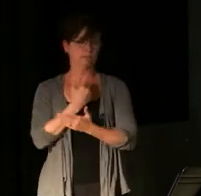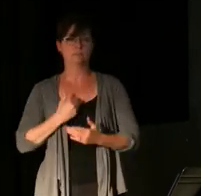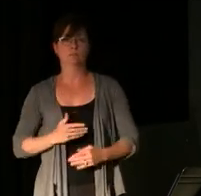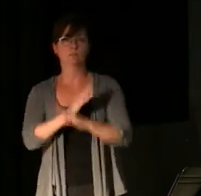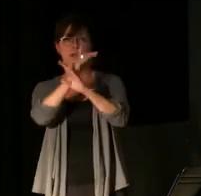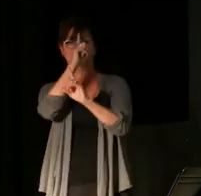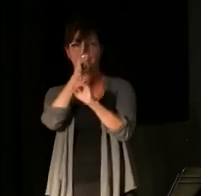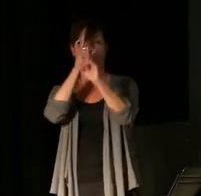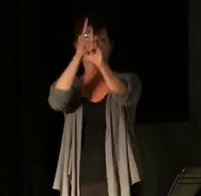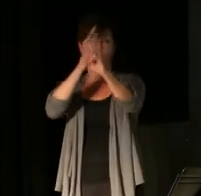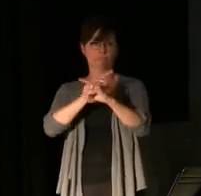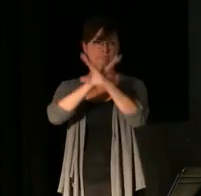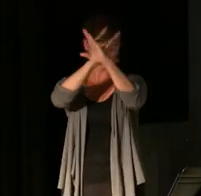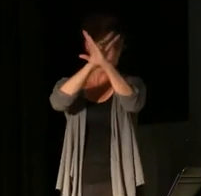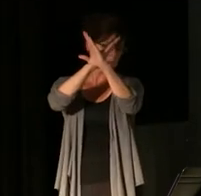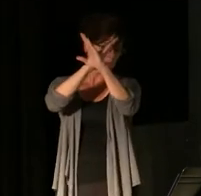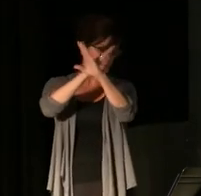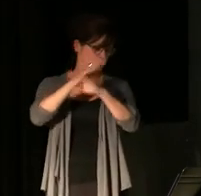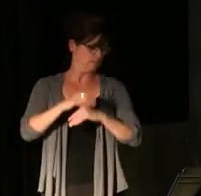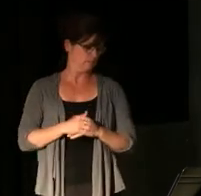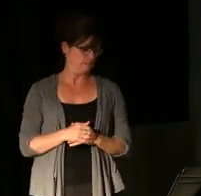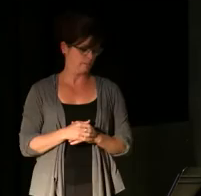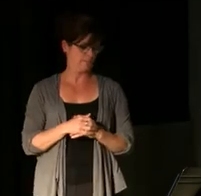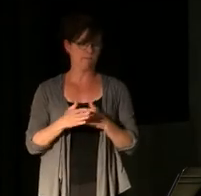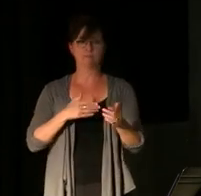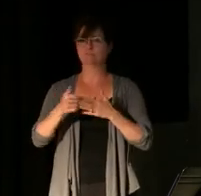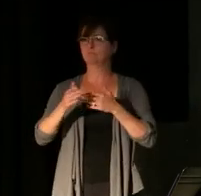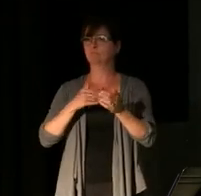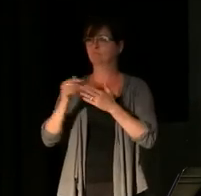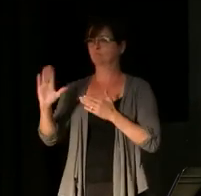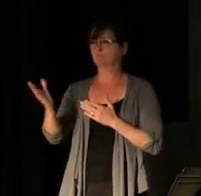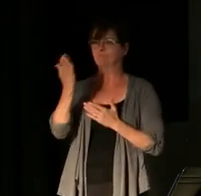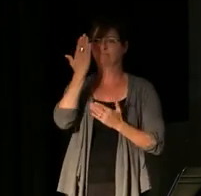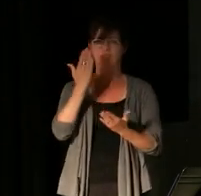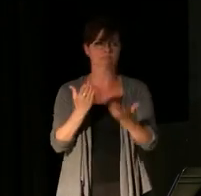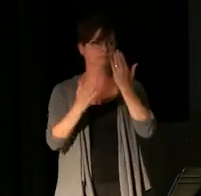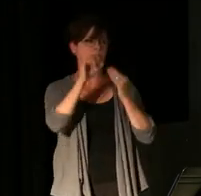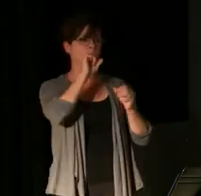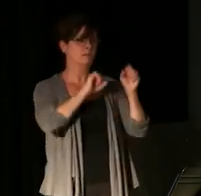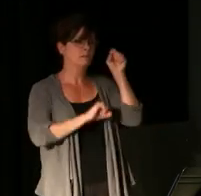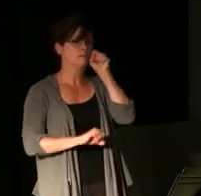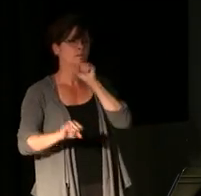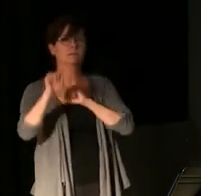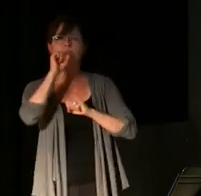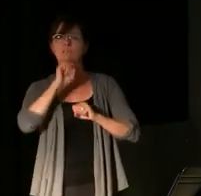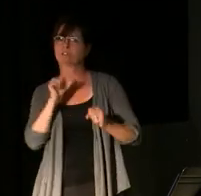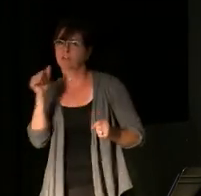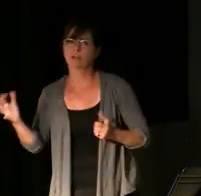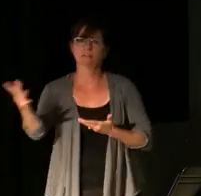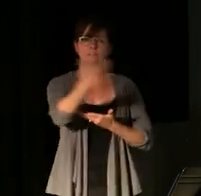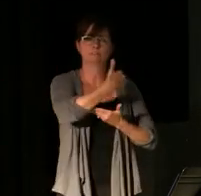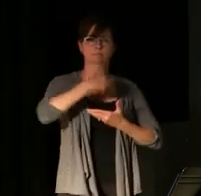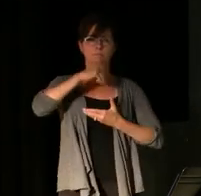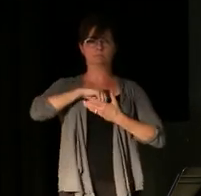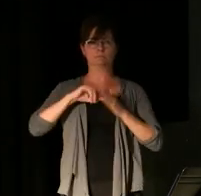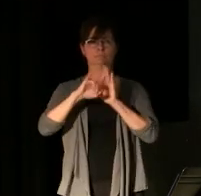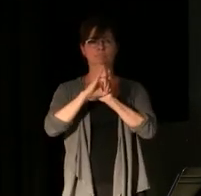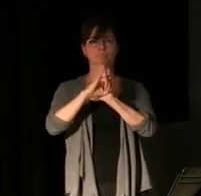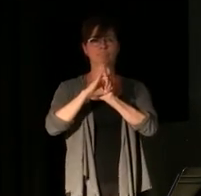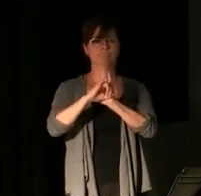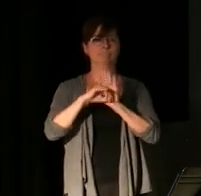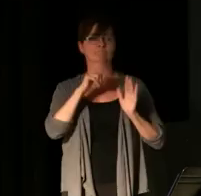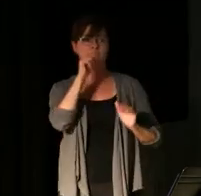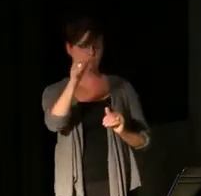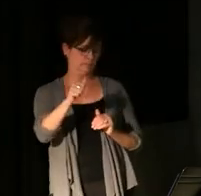like that right in front of you. Whatever may come that wants to haunt you, never lay them behind you. Well, our first day is